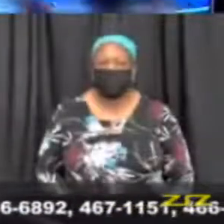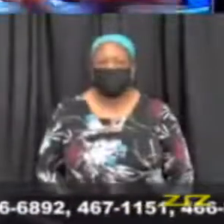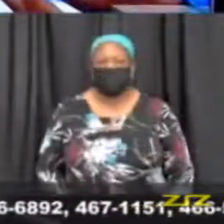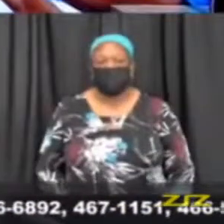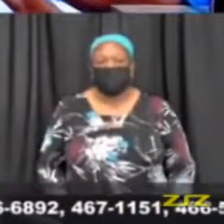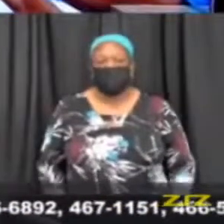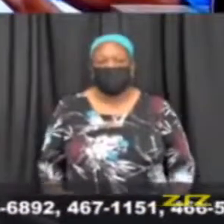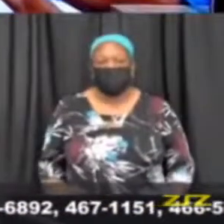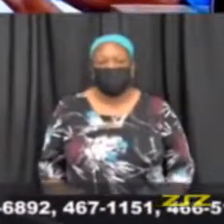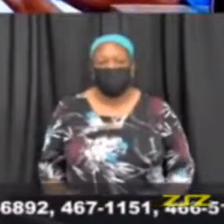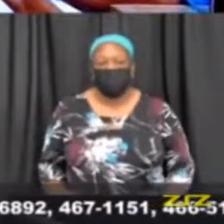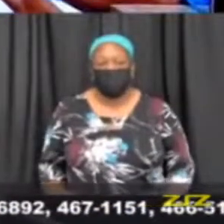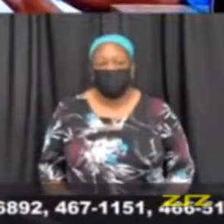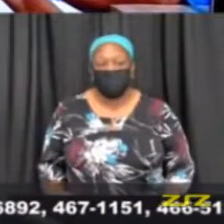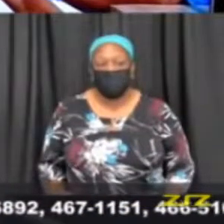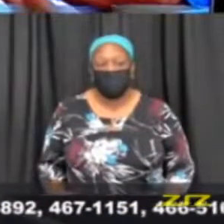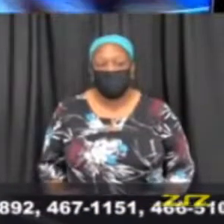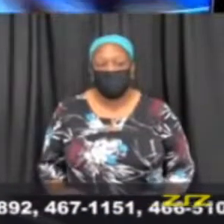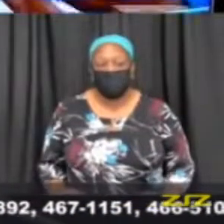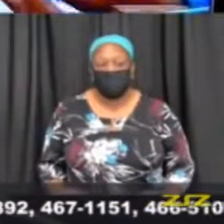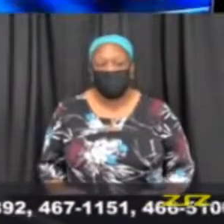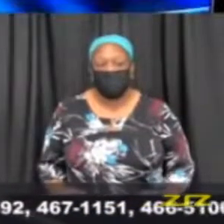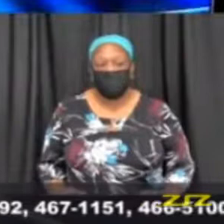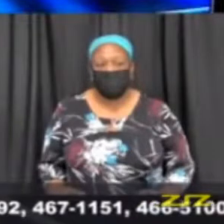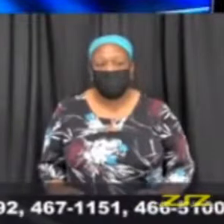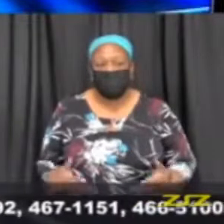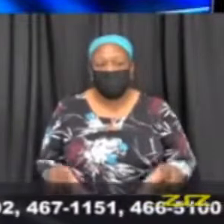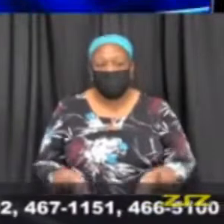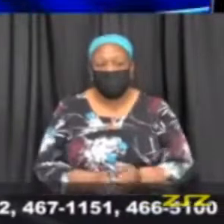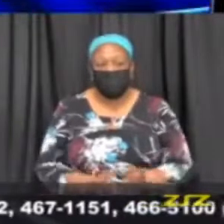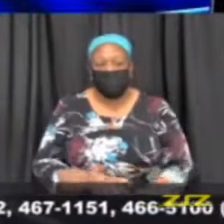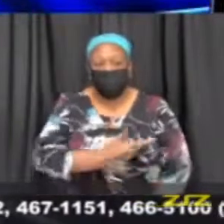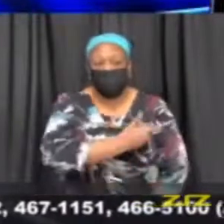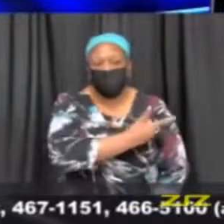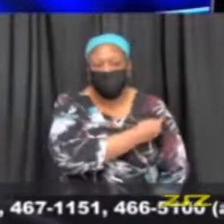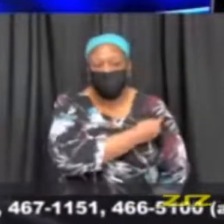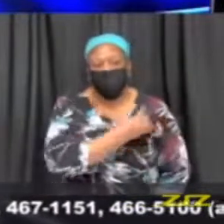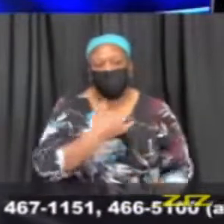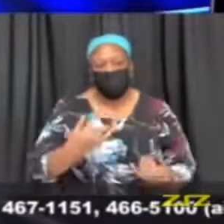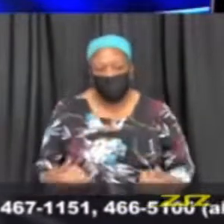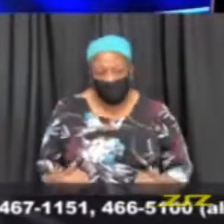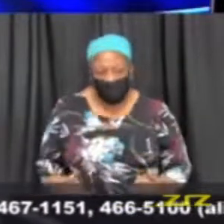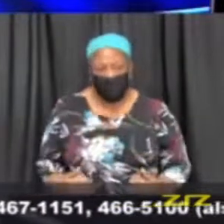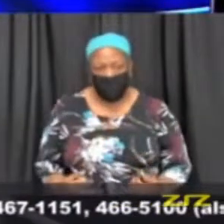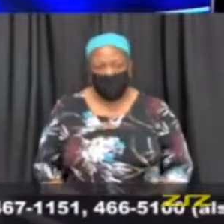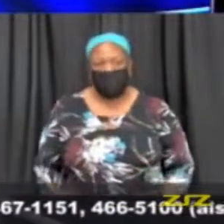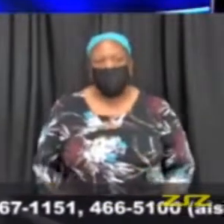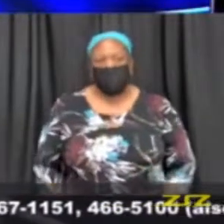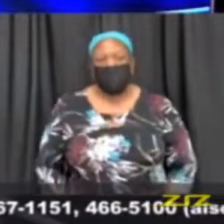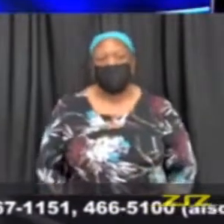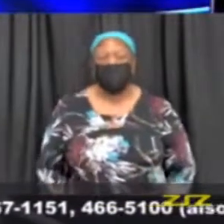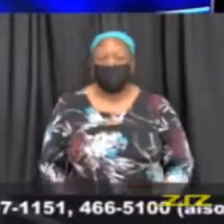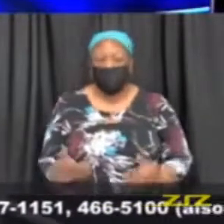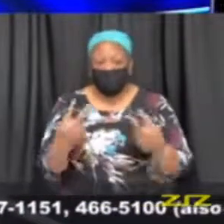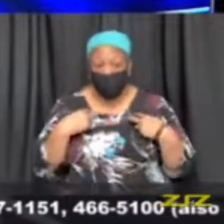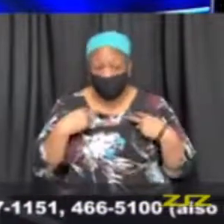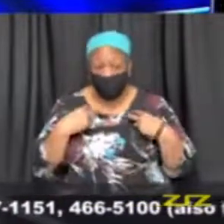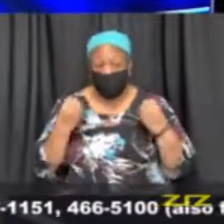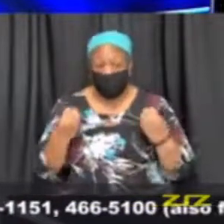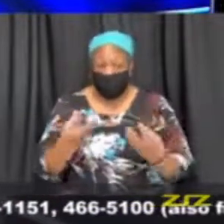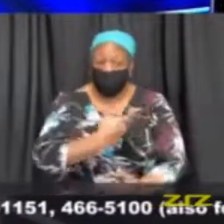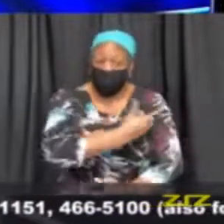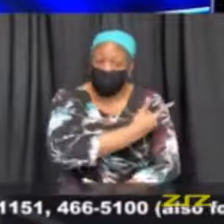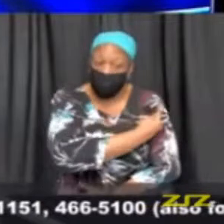to the population, but the shelf life of these vaccines limited. In other words, we